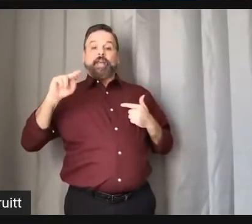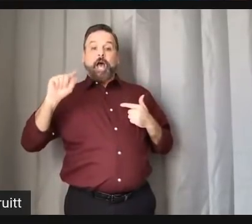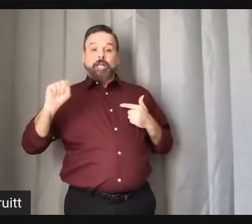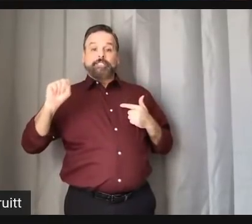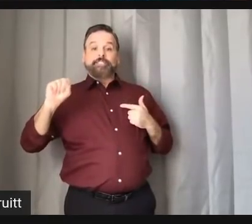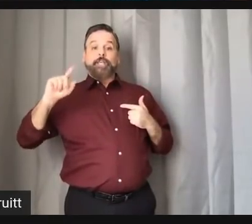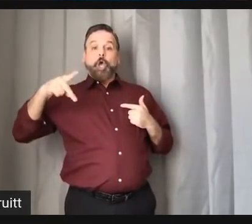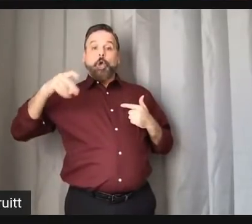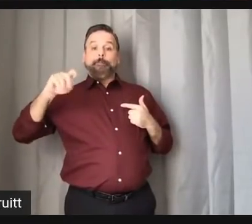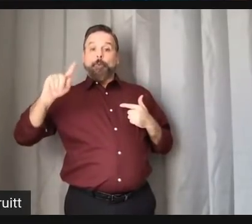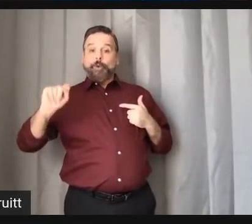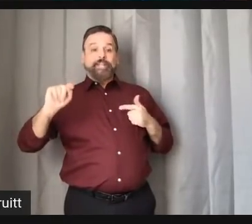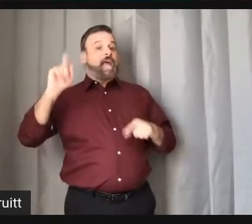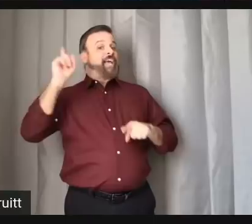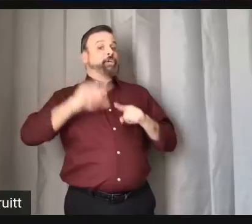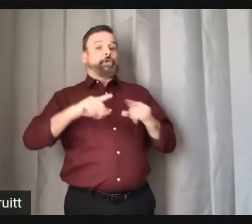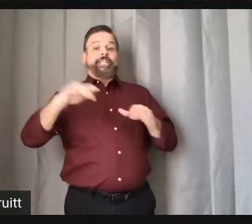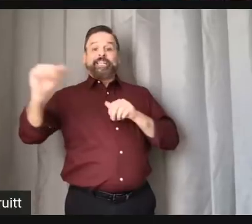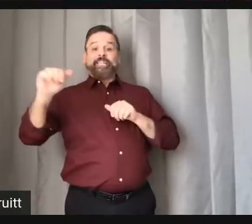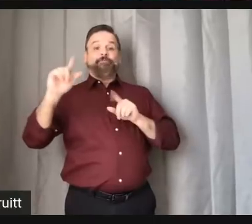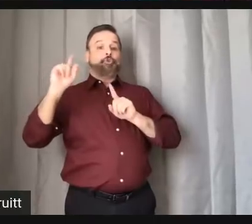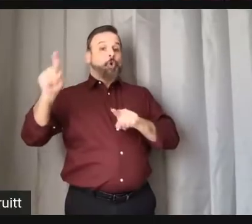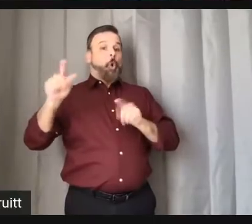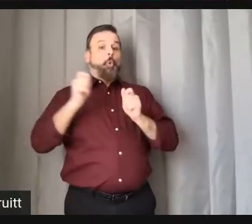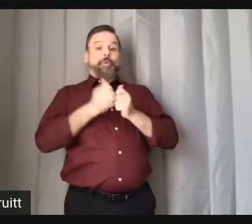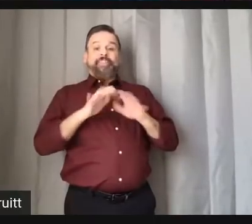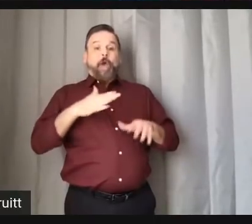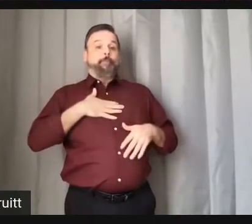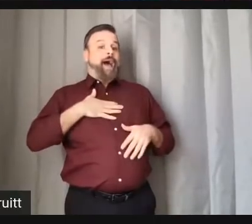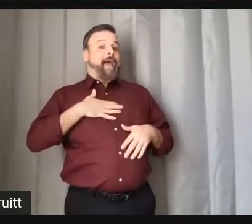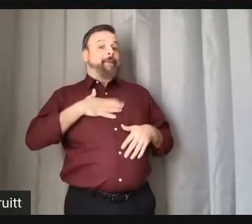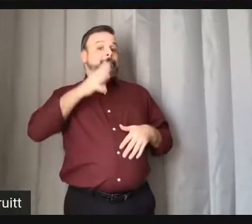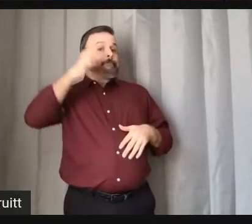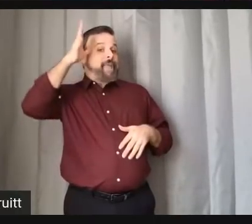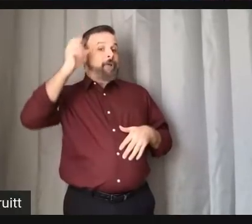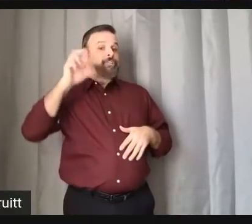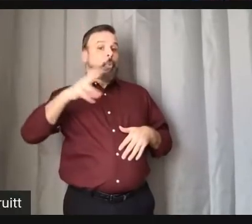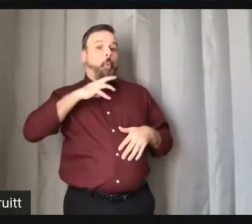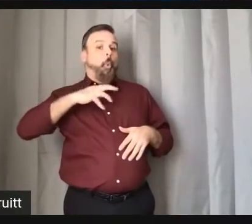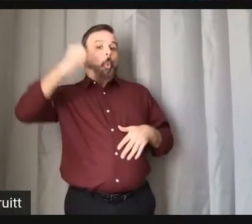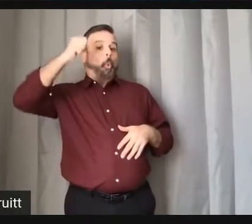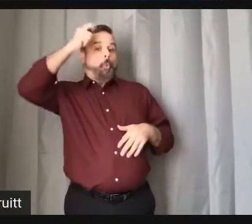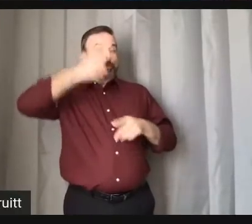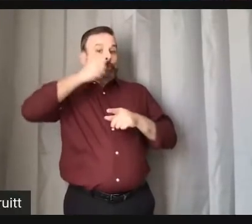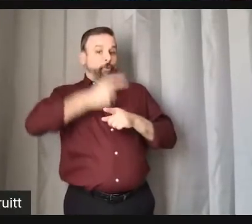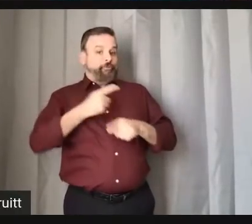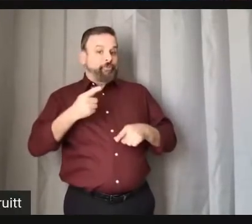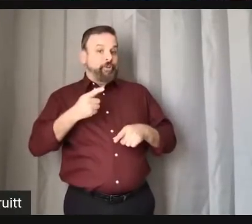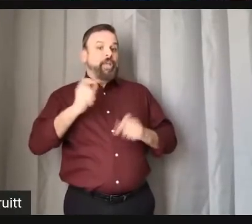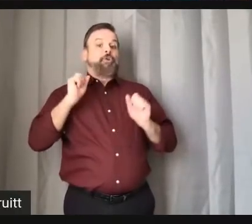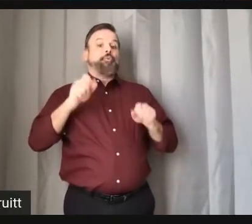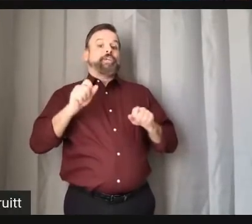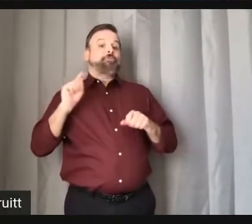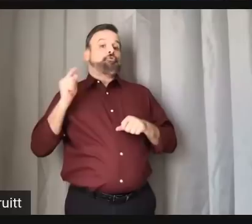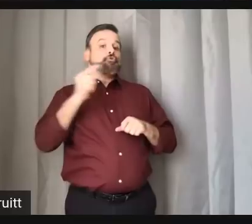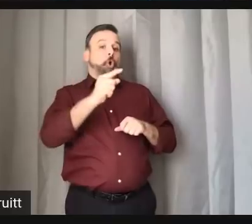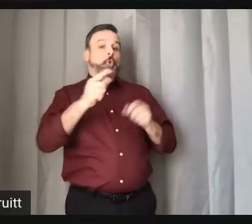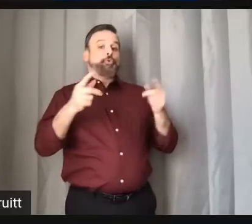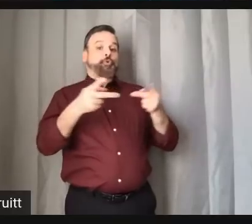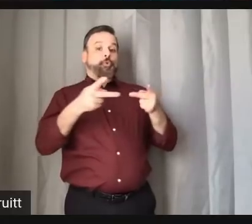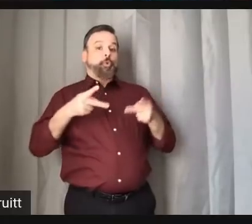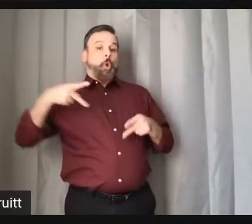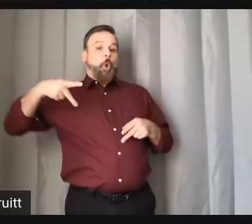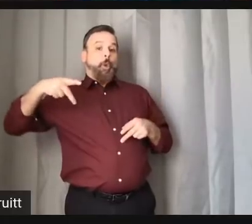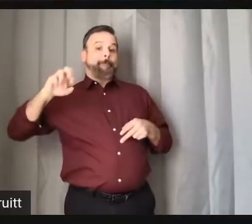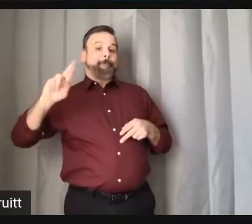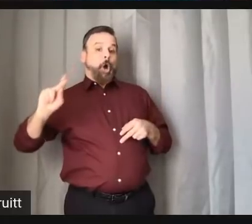anywhere without either my parents or an older sibling. And we can only play, go as far as the park that was like two